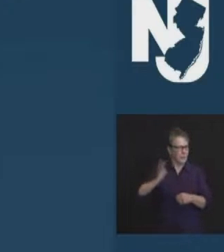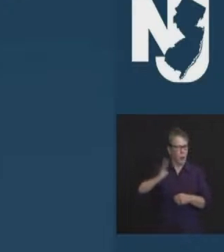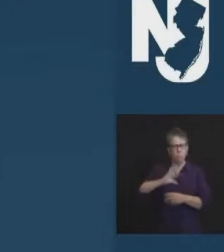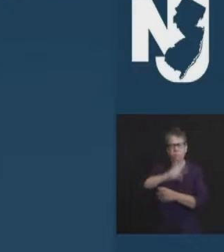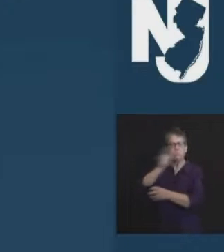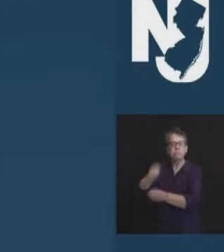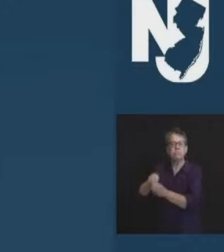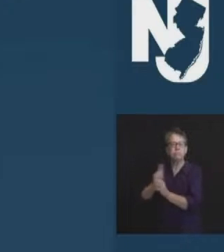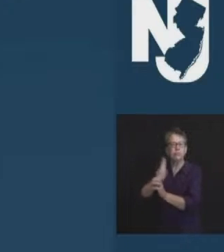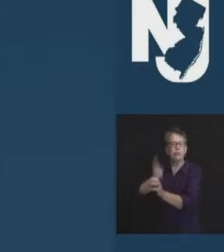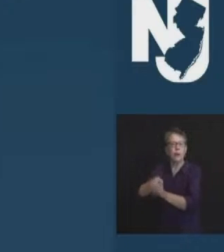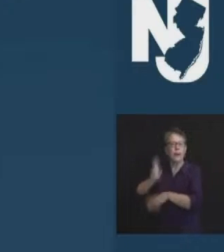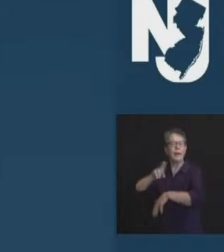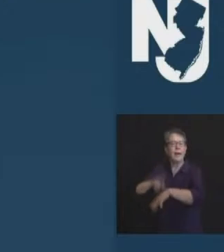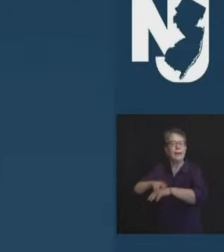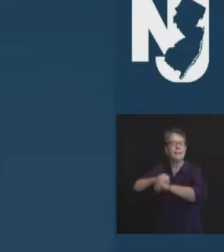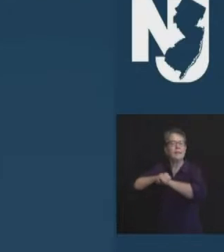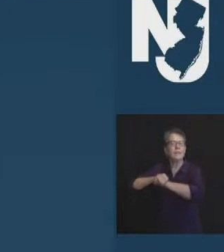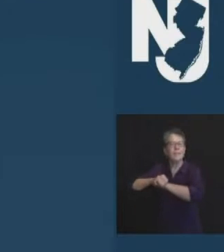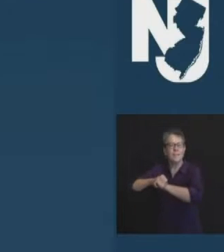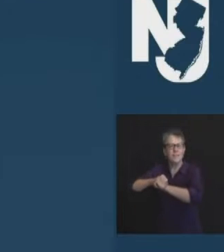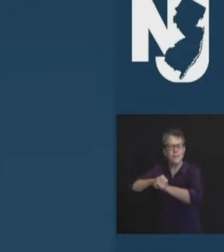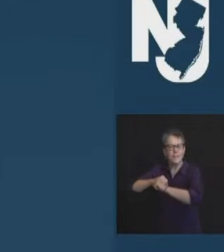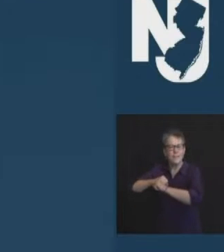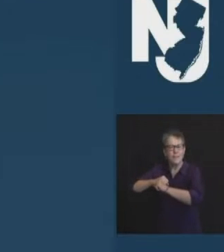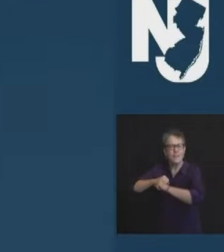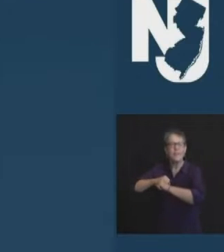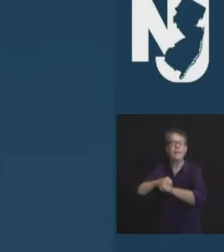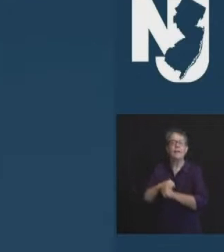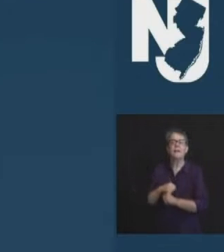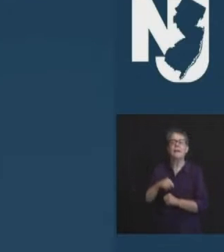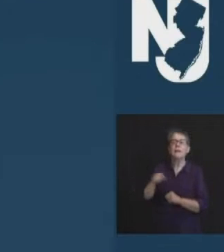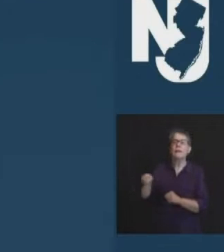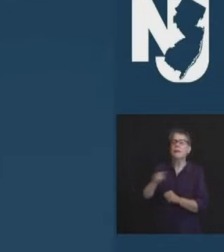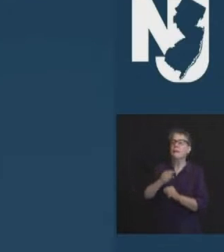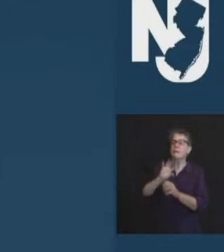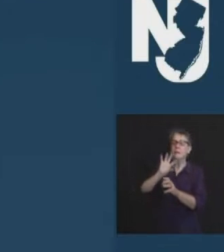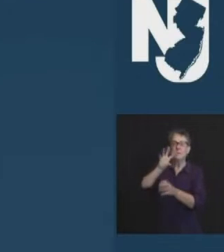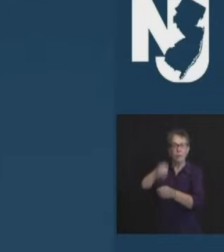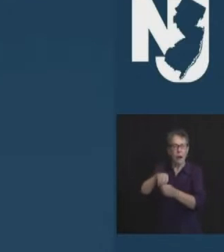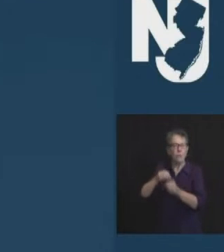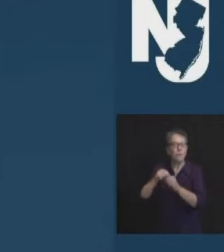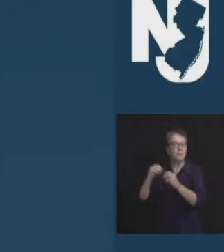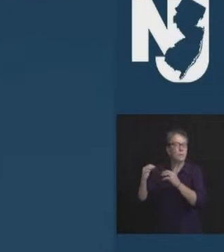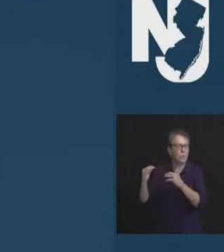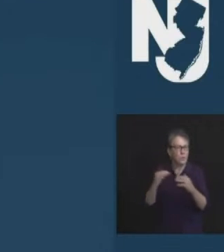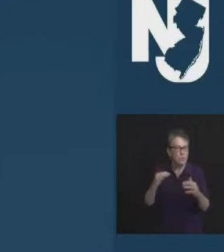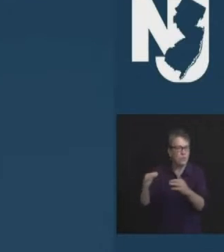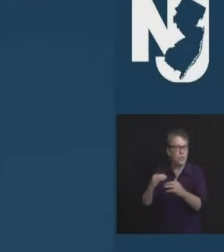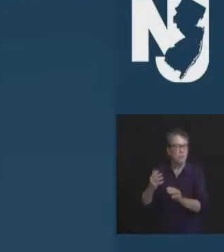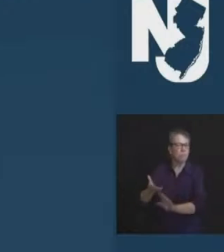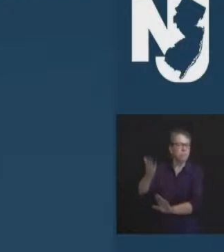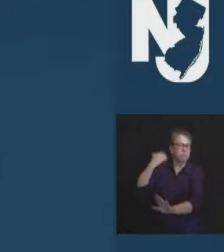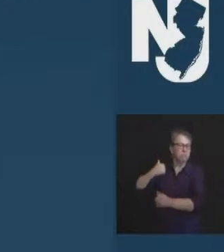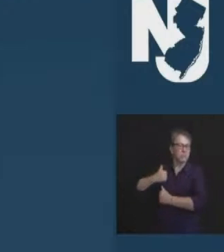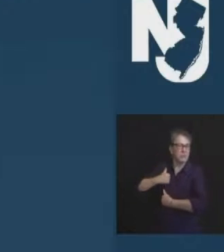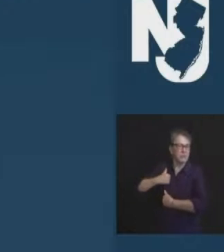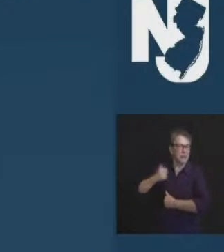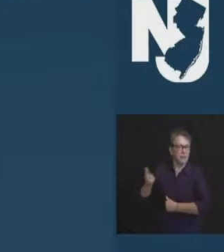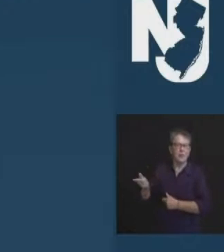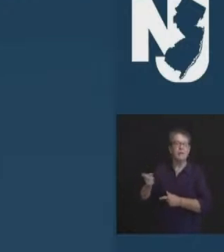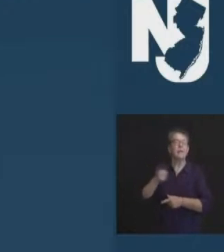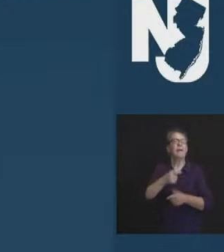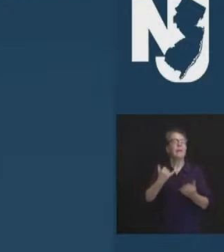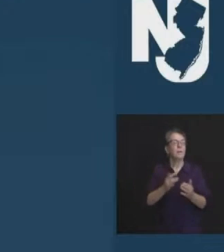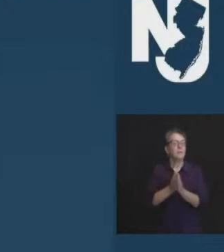was a 12-year member of the Capitol Police. He took his duty with the utmost seriousness, but also enjoyed interacting with the